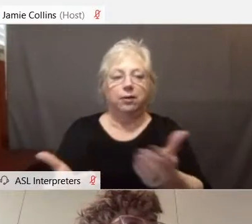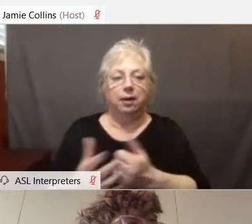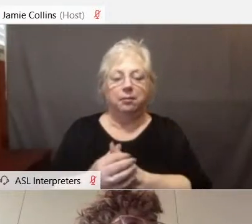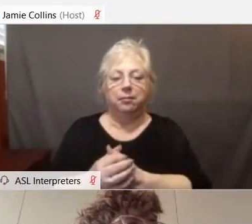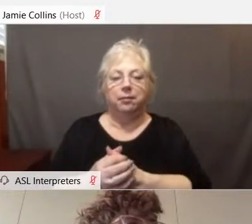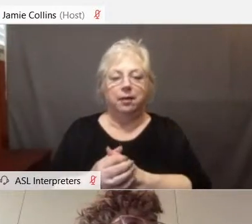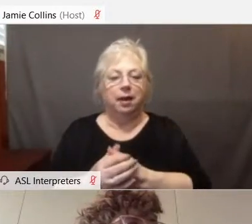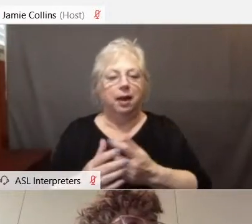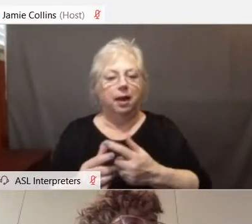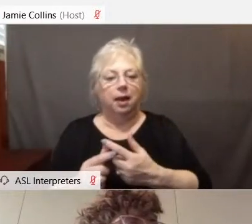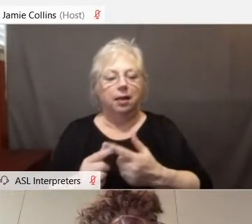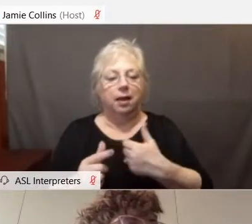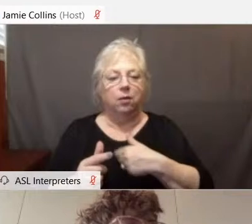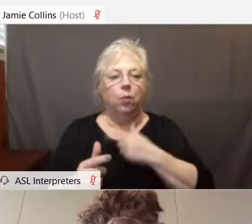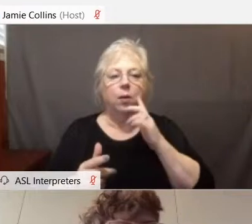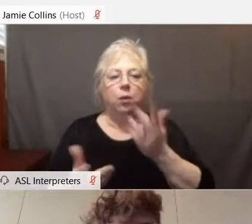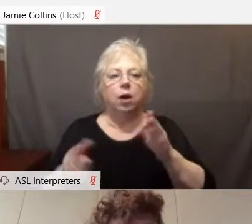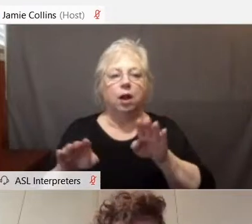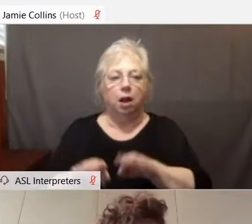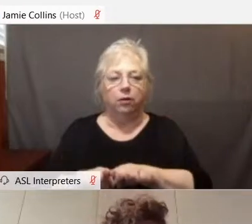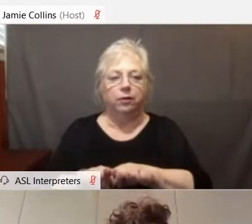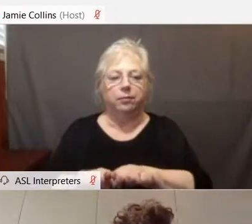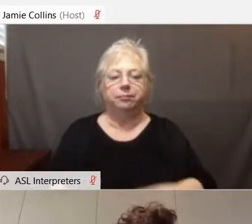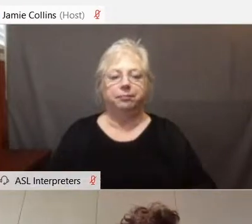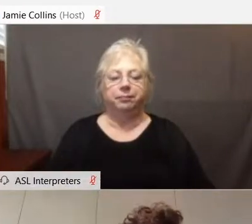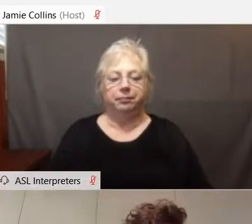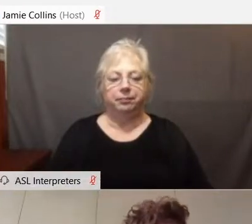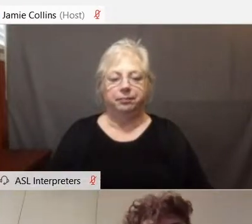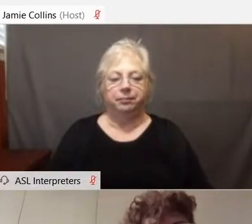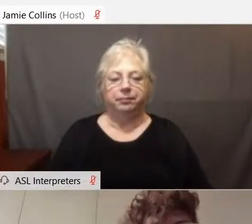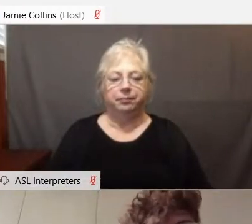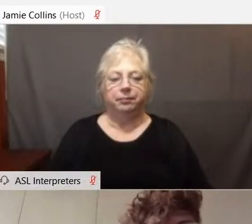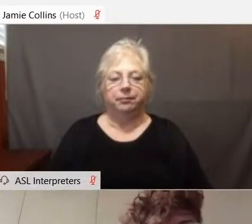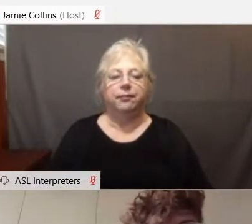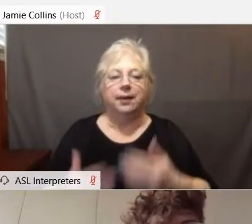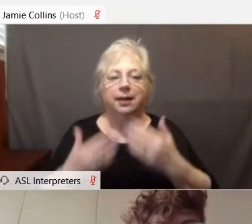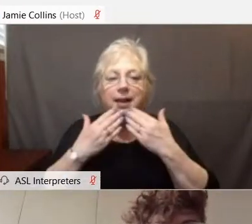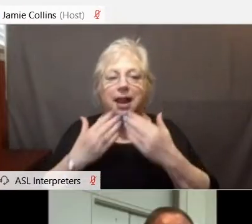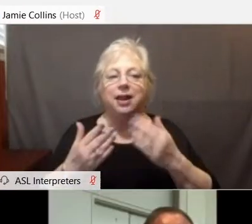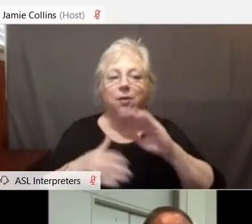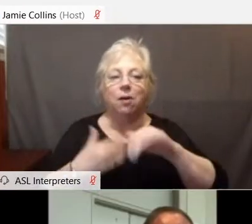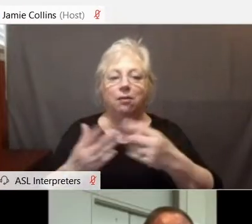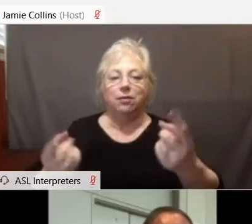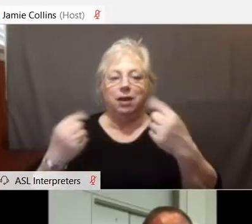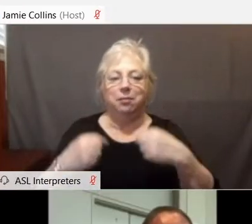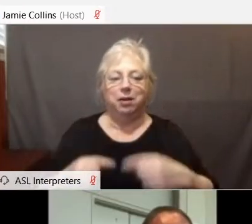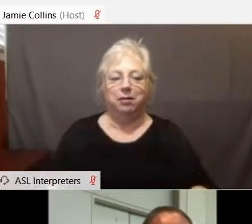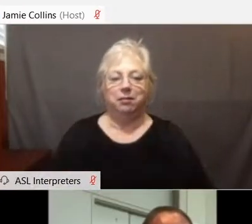Then we are adjourned. Thank you all for coming.